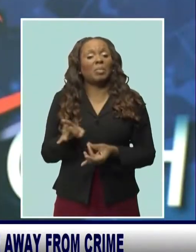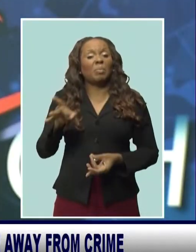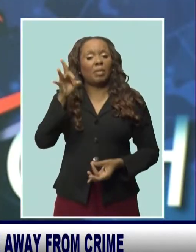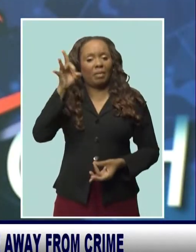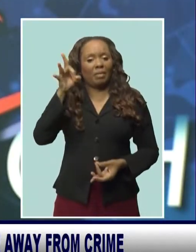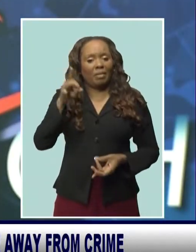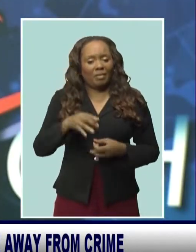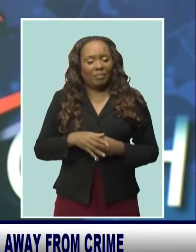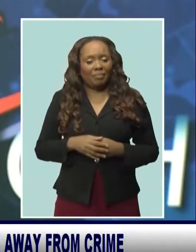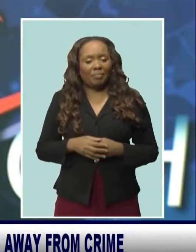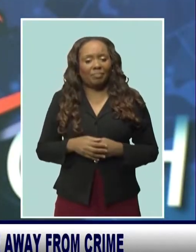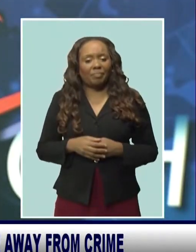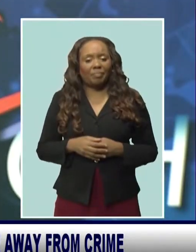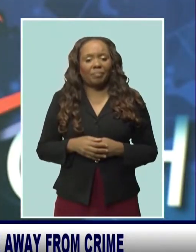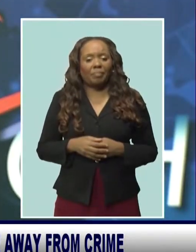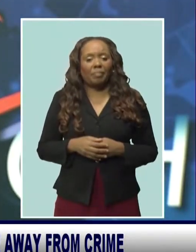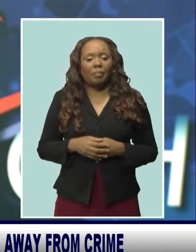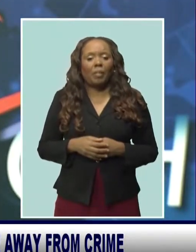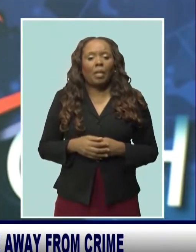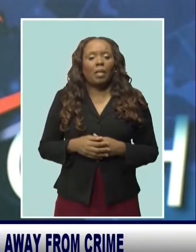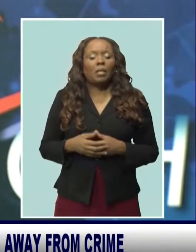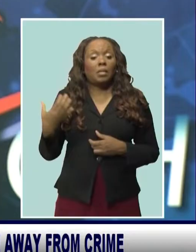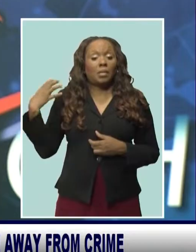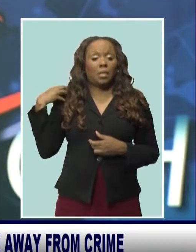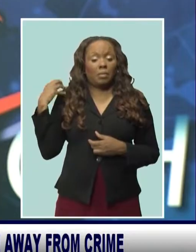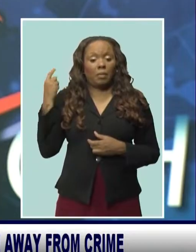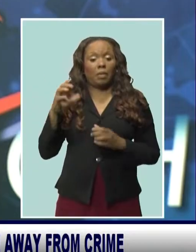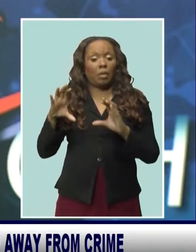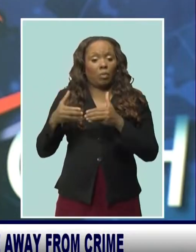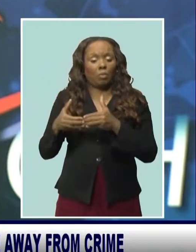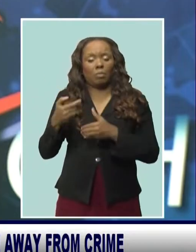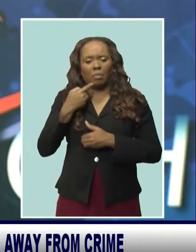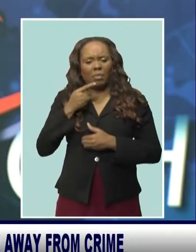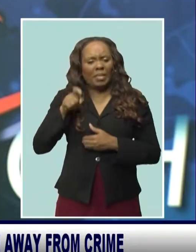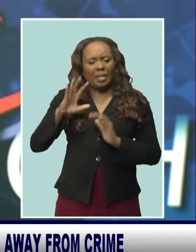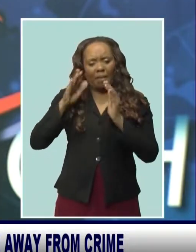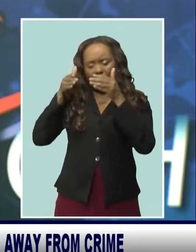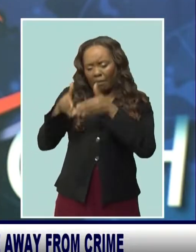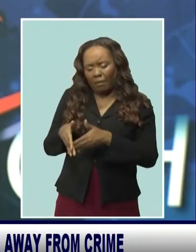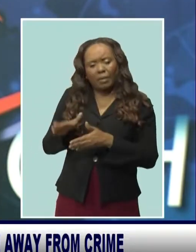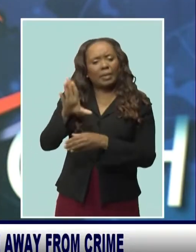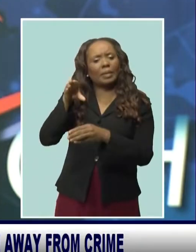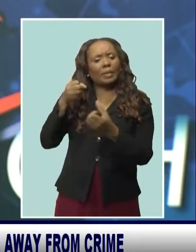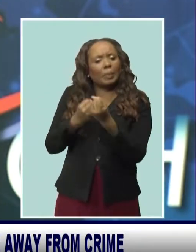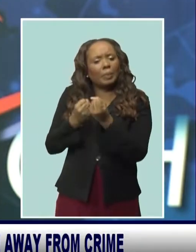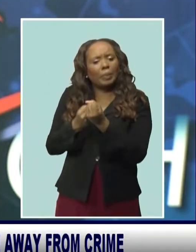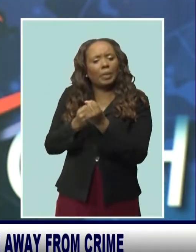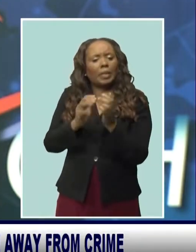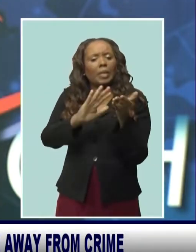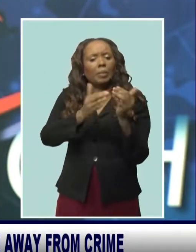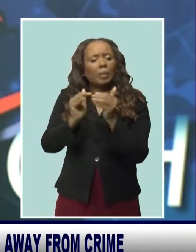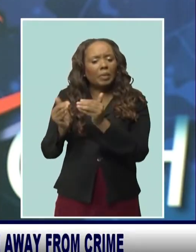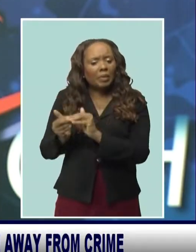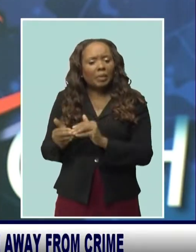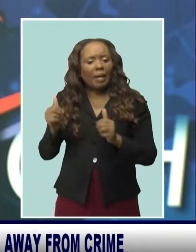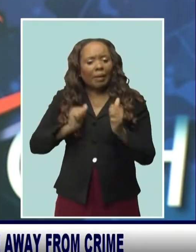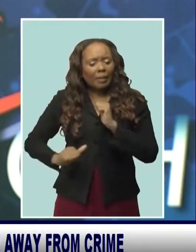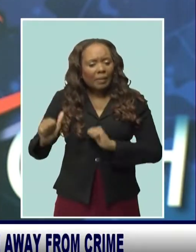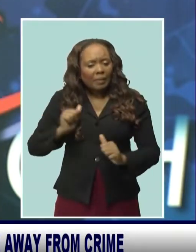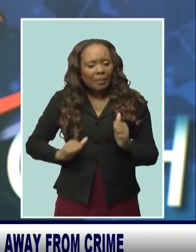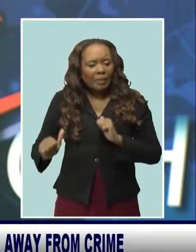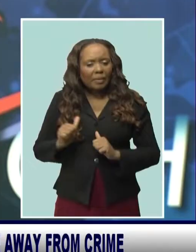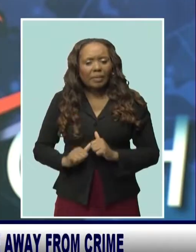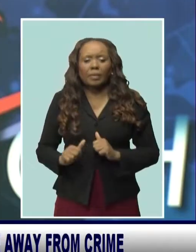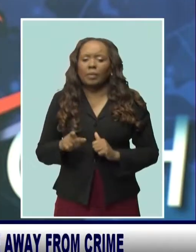Hamilton Lashley Foundation, Henderson Williams, says more focus must be on investing in community and community activities, noting